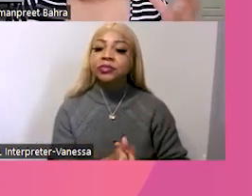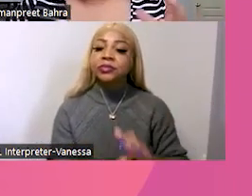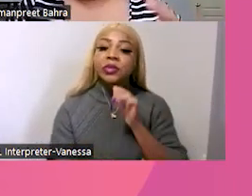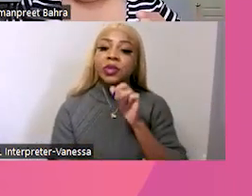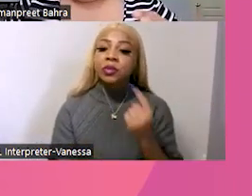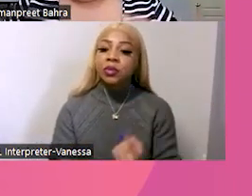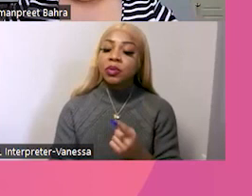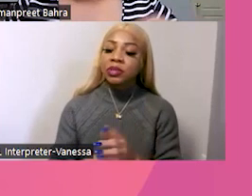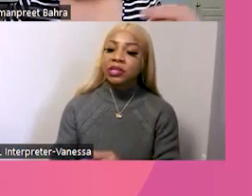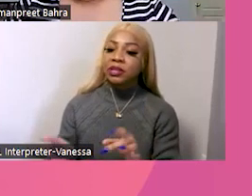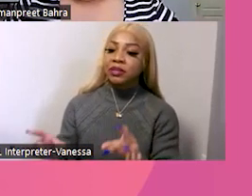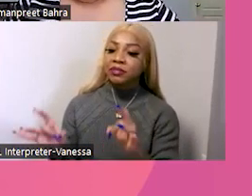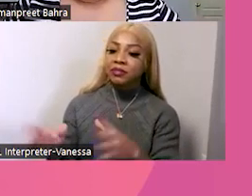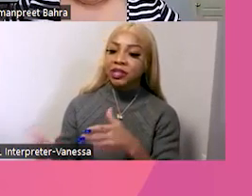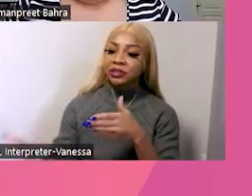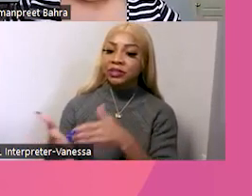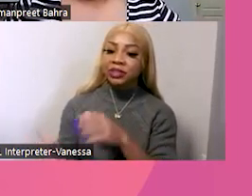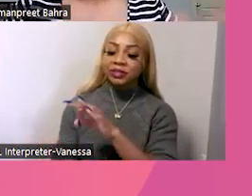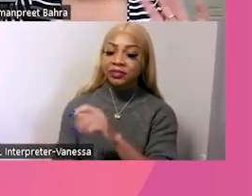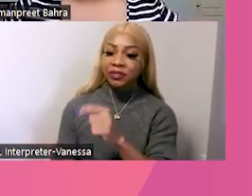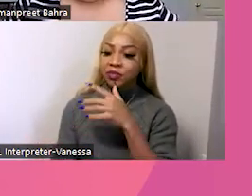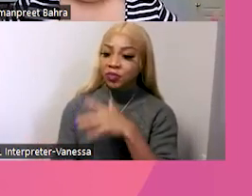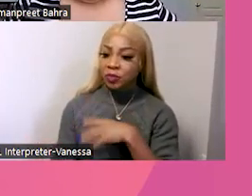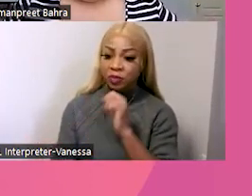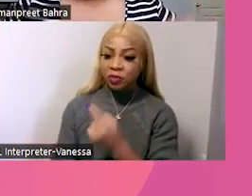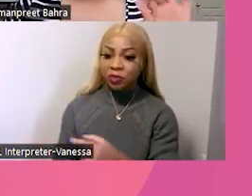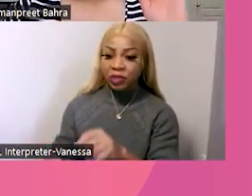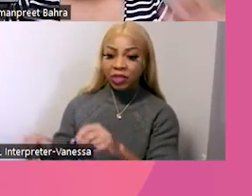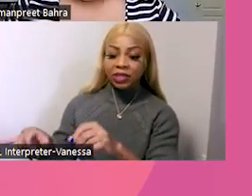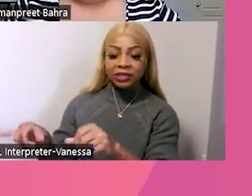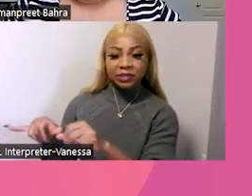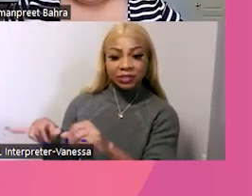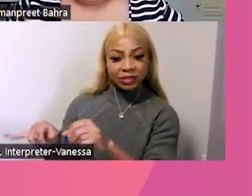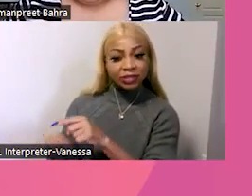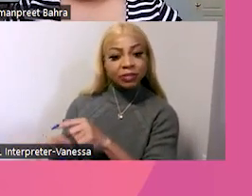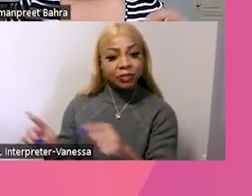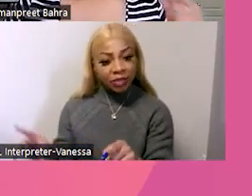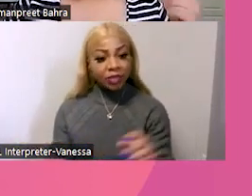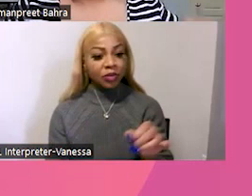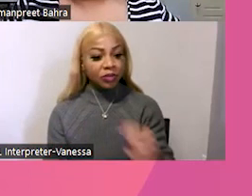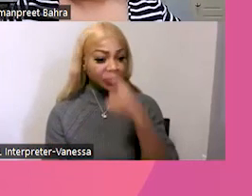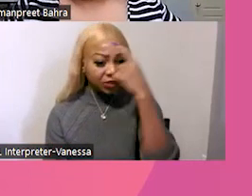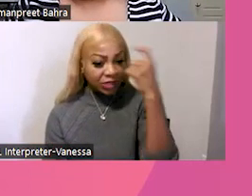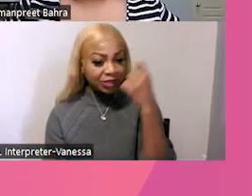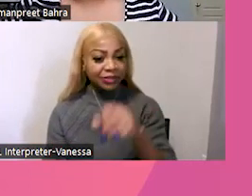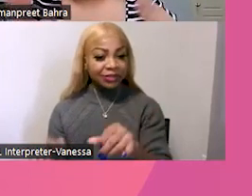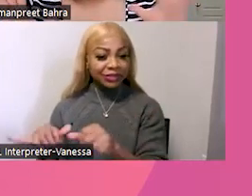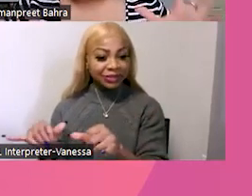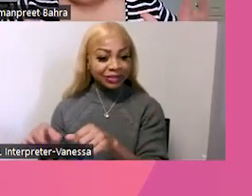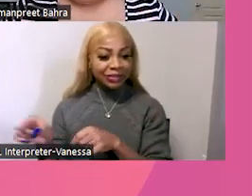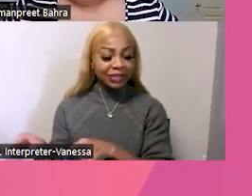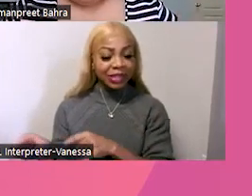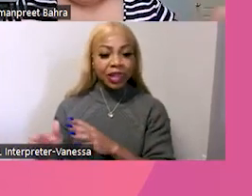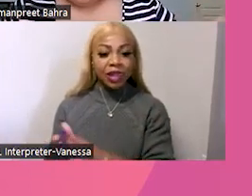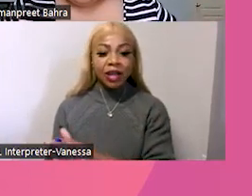fat women in ways specific to their size. Roy suggests it is because of their size they are targets of a